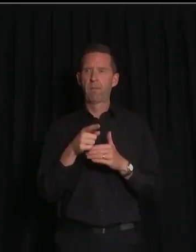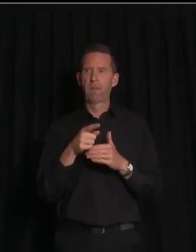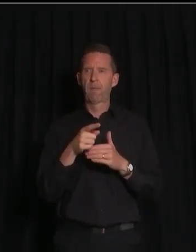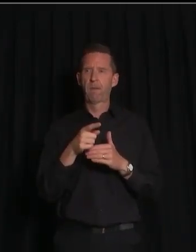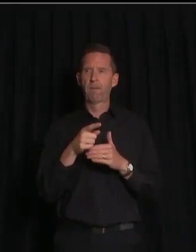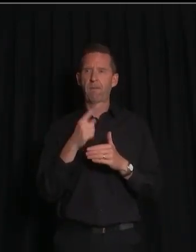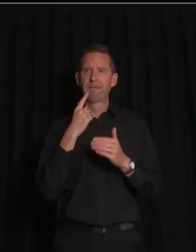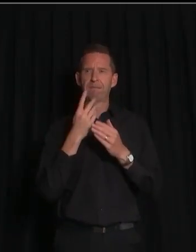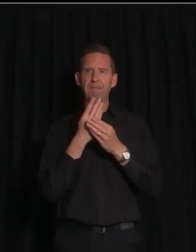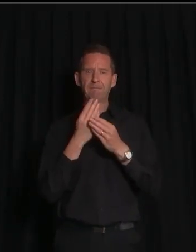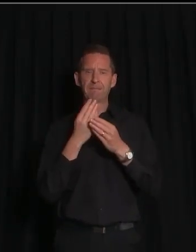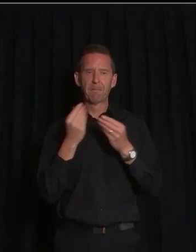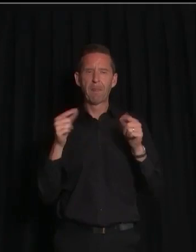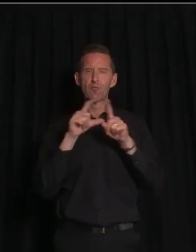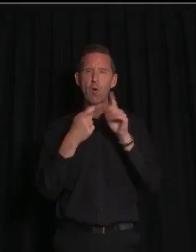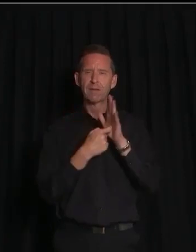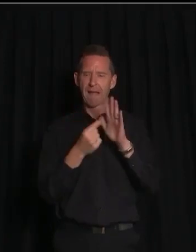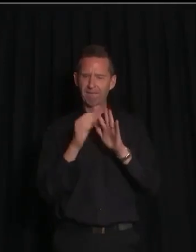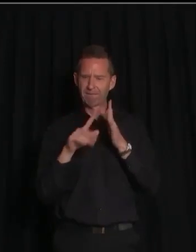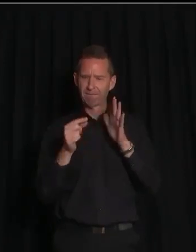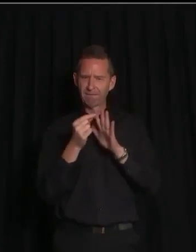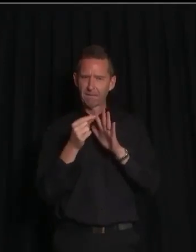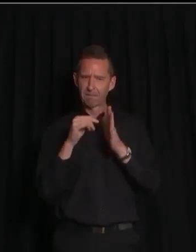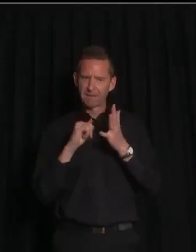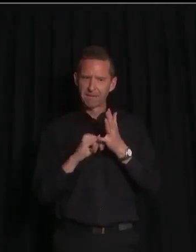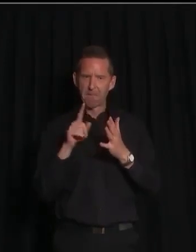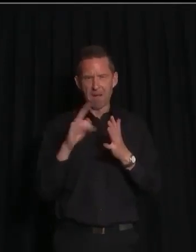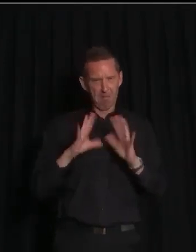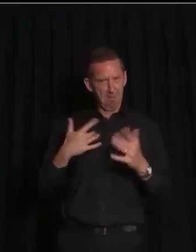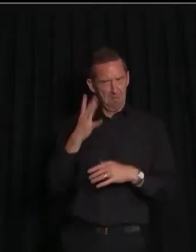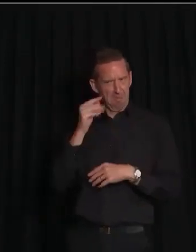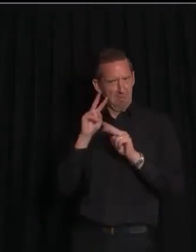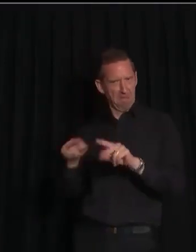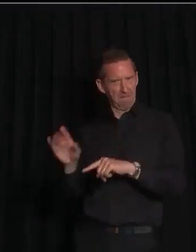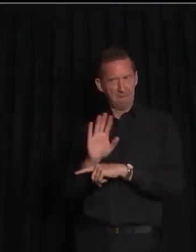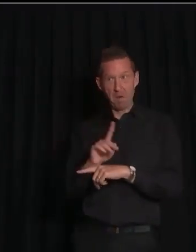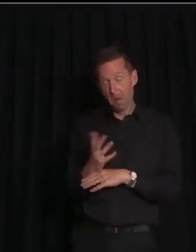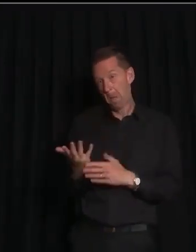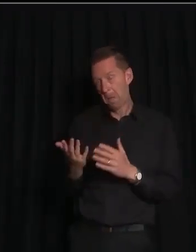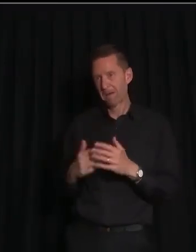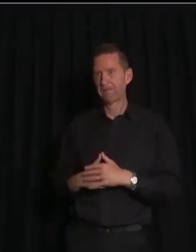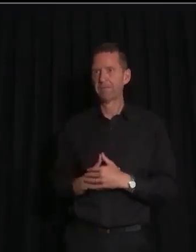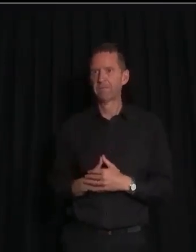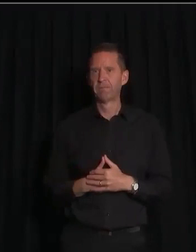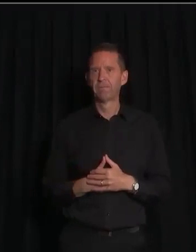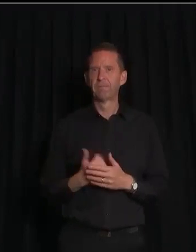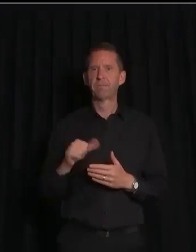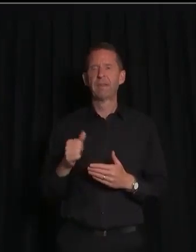Phipps. I haven't seen it, but I can't wait. Oh, good. We have here